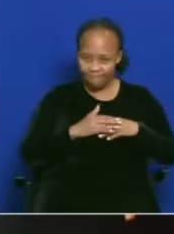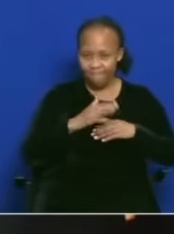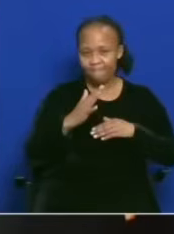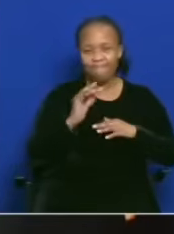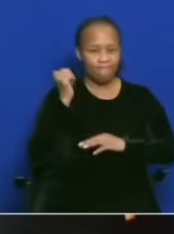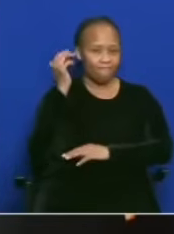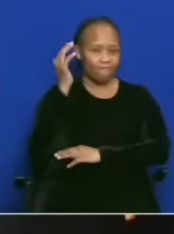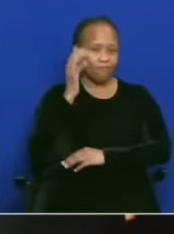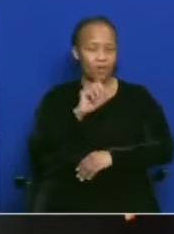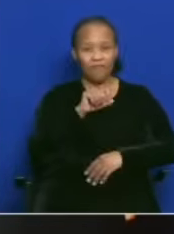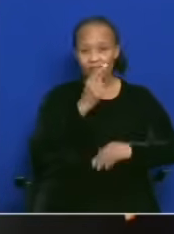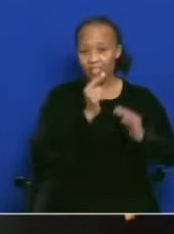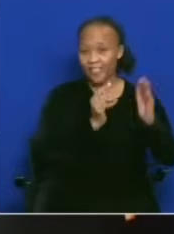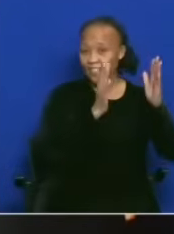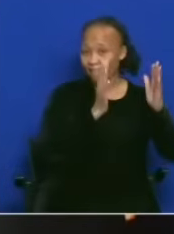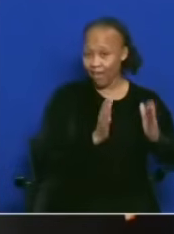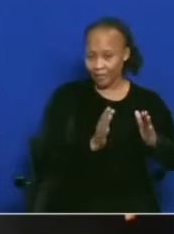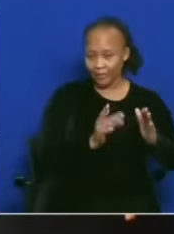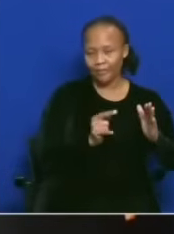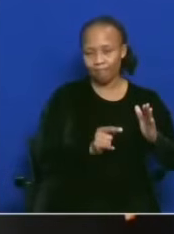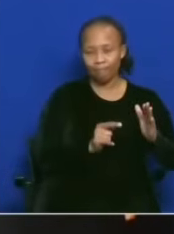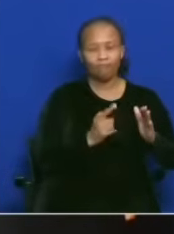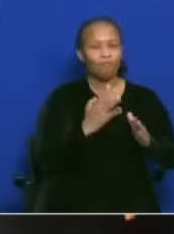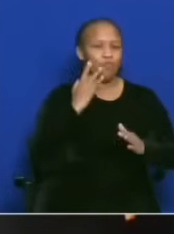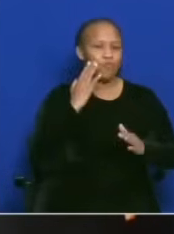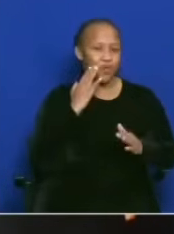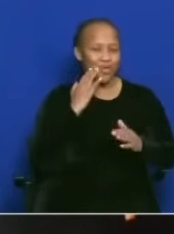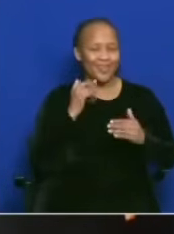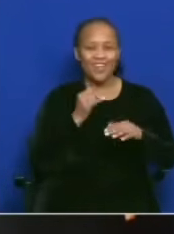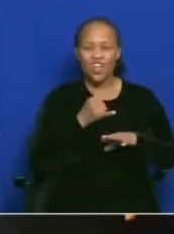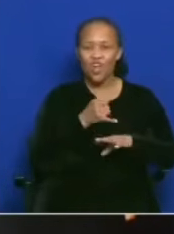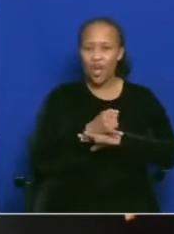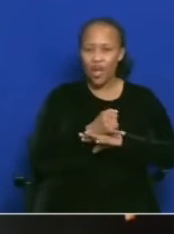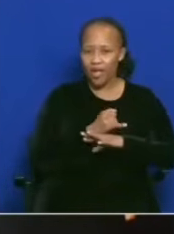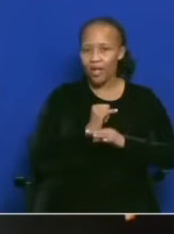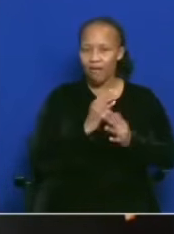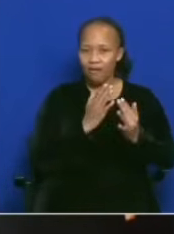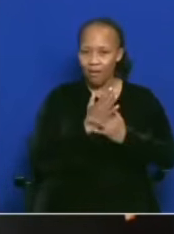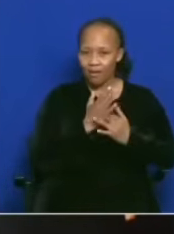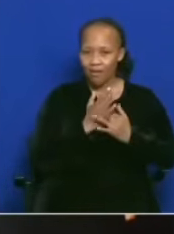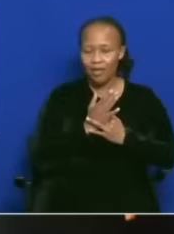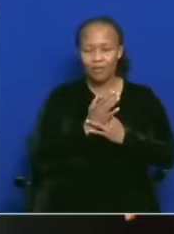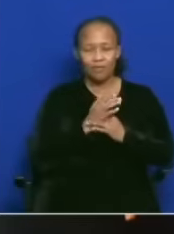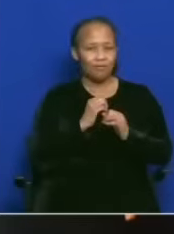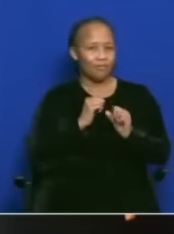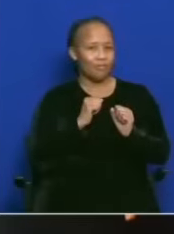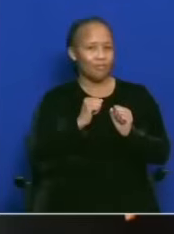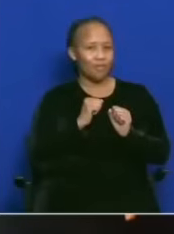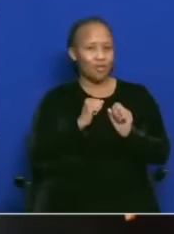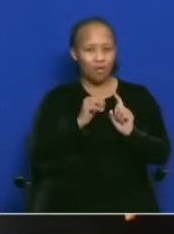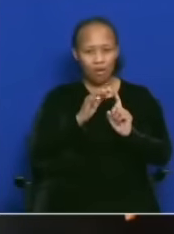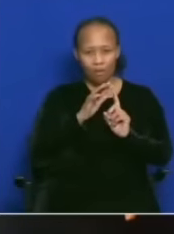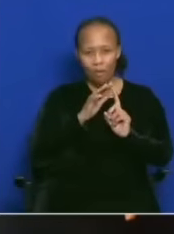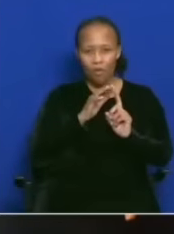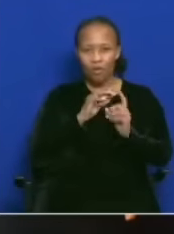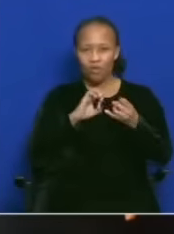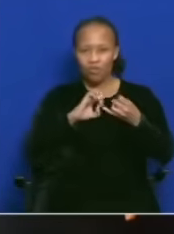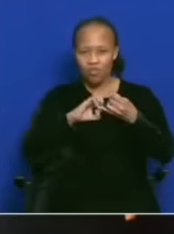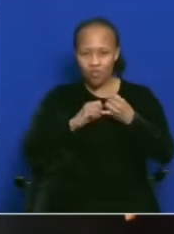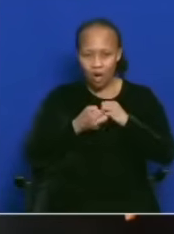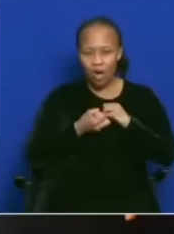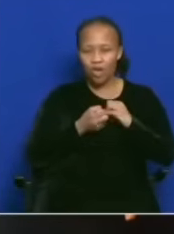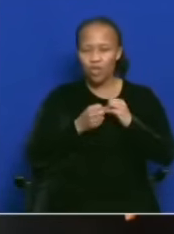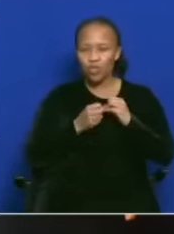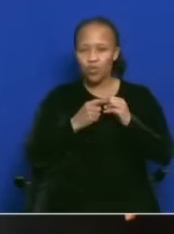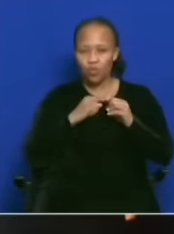early access and manipulation, attempt to manipulate specifications. So this is before the tender